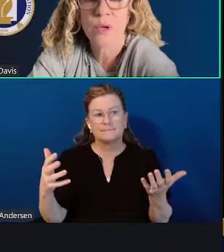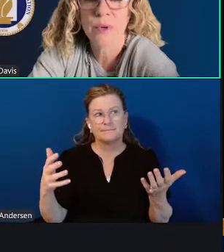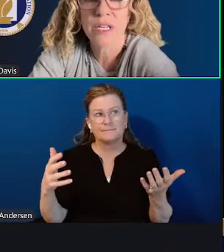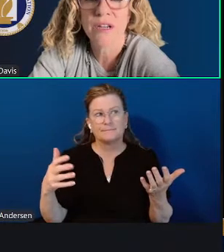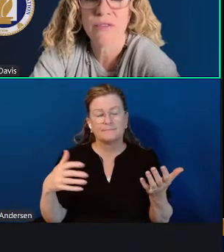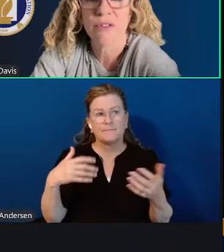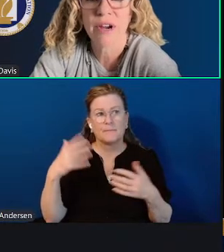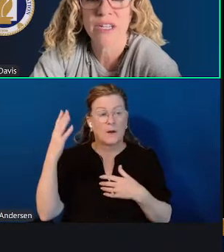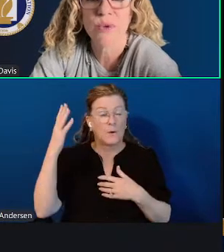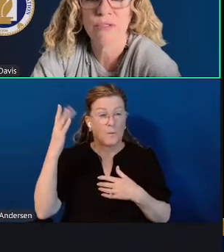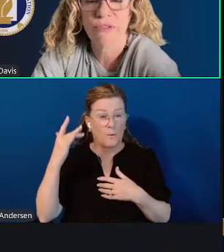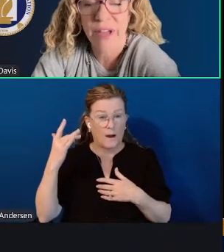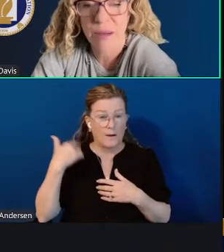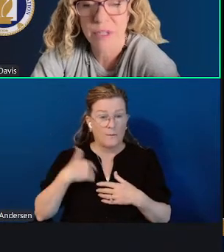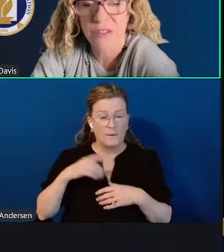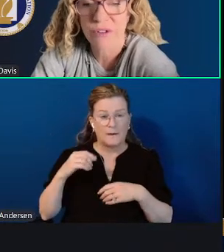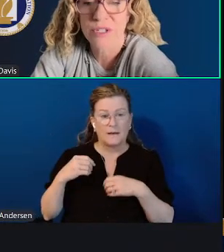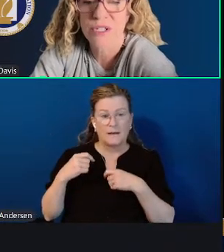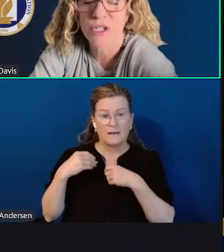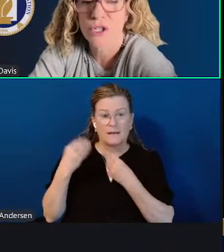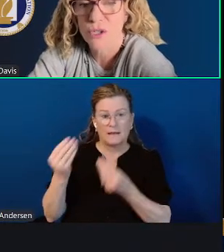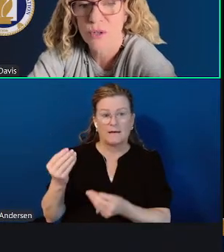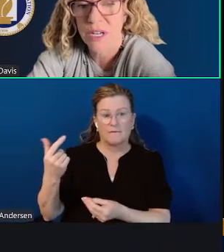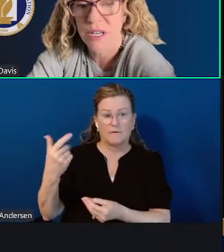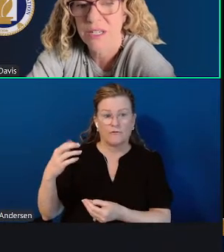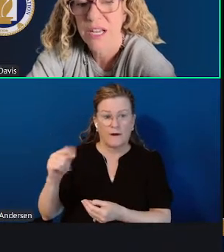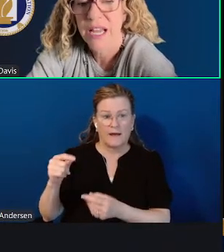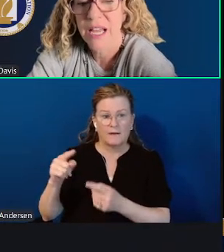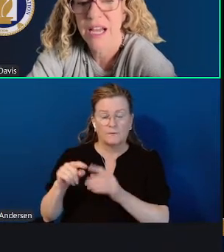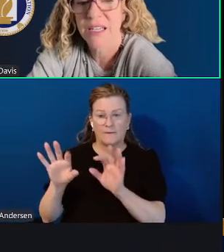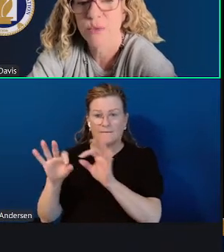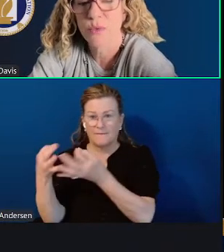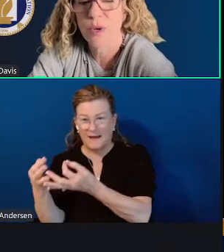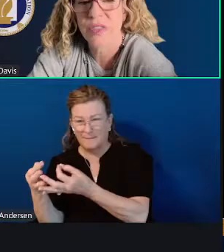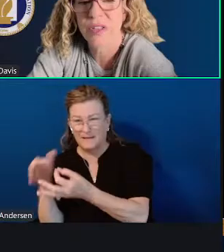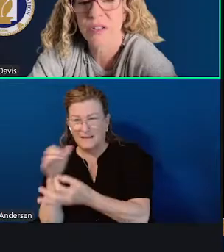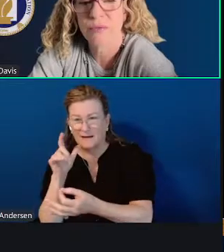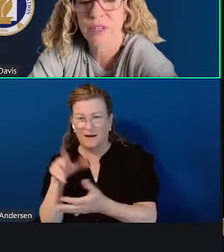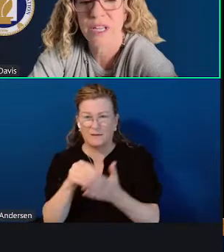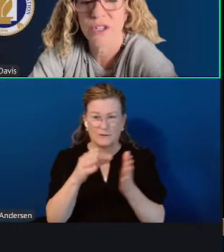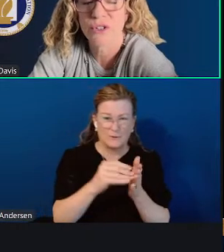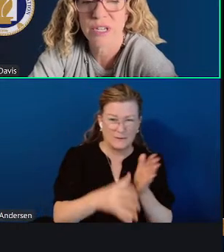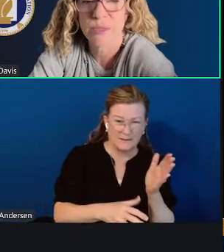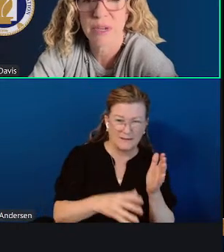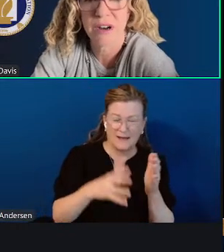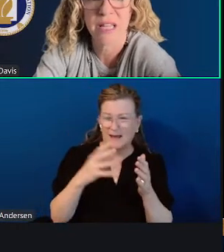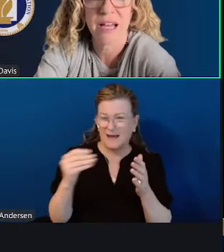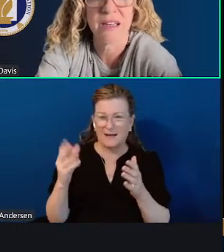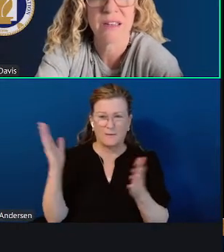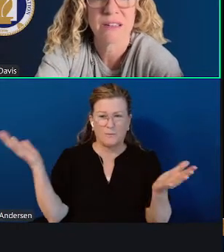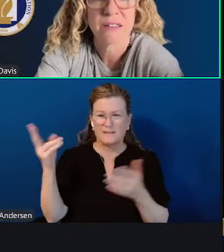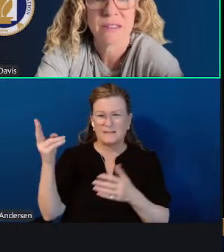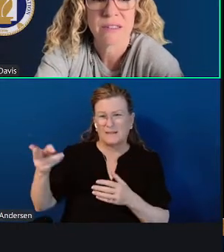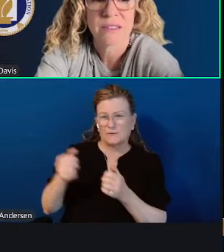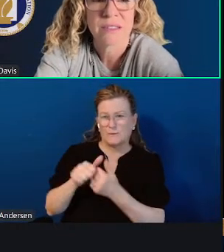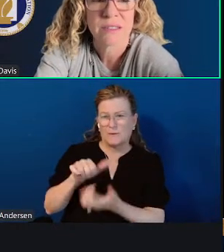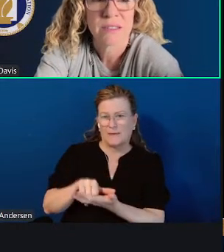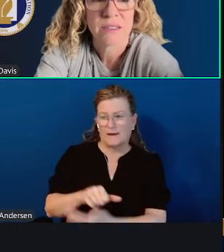why we would give a grant to a family versus a student and what the history has been on that?